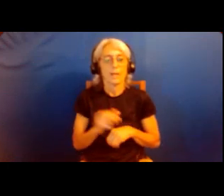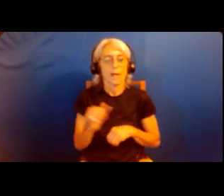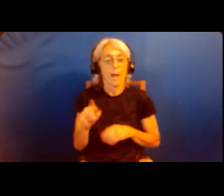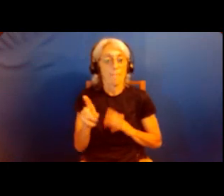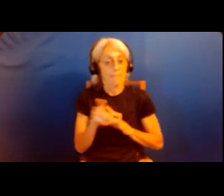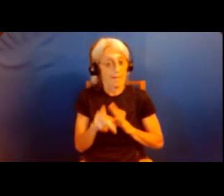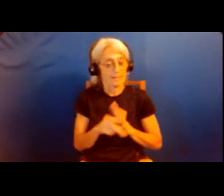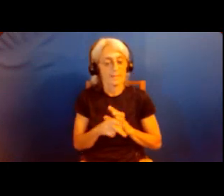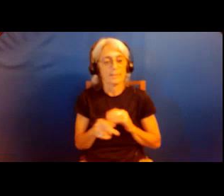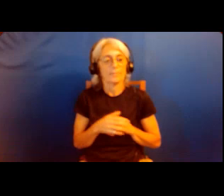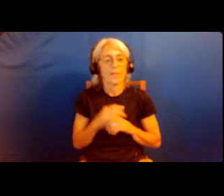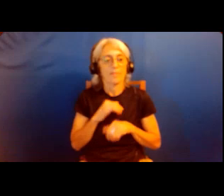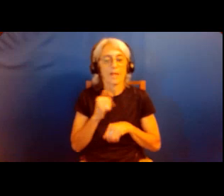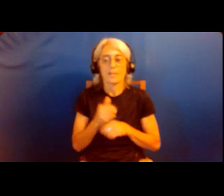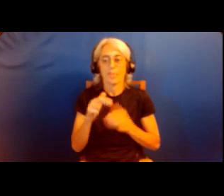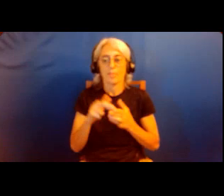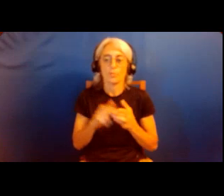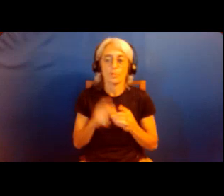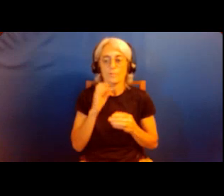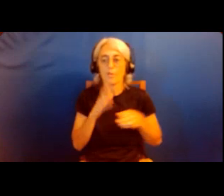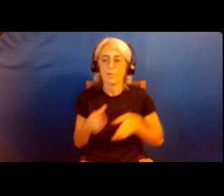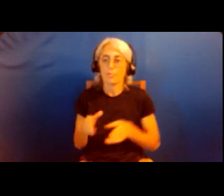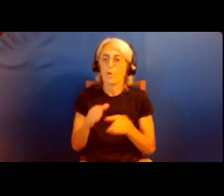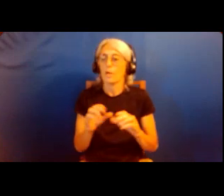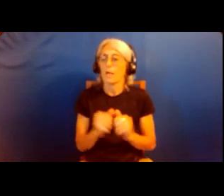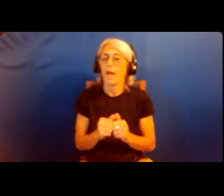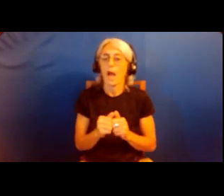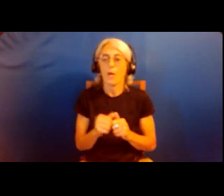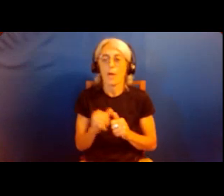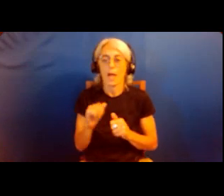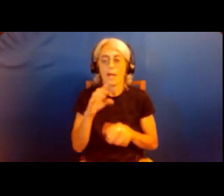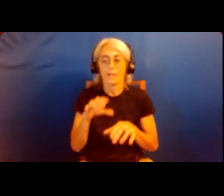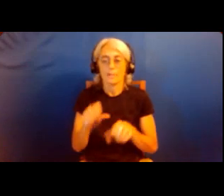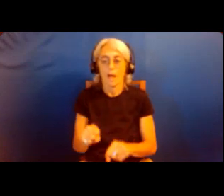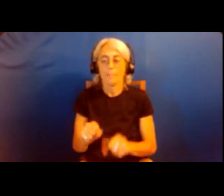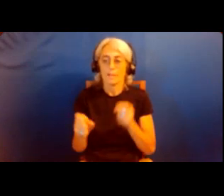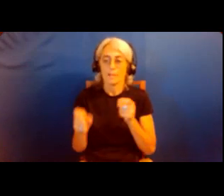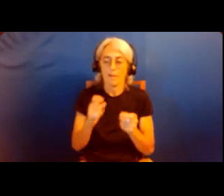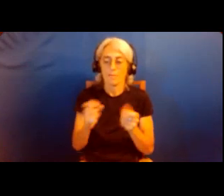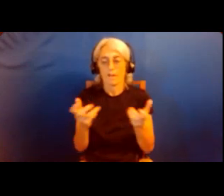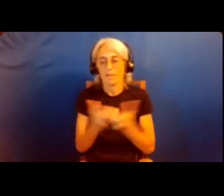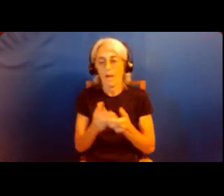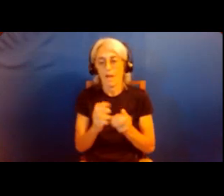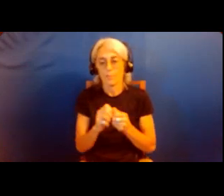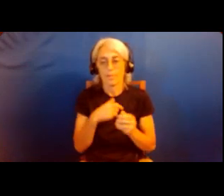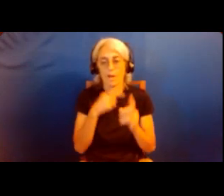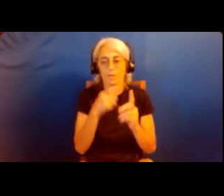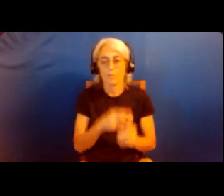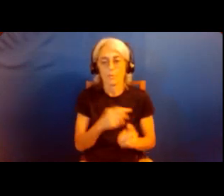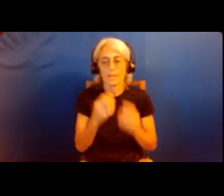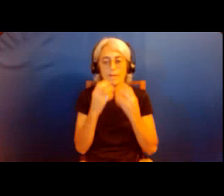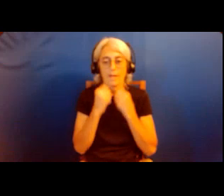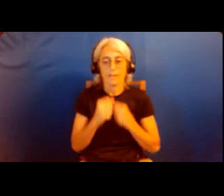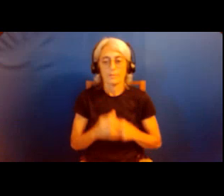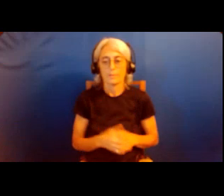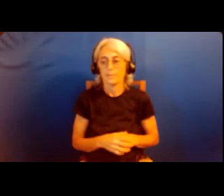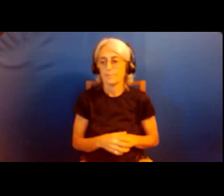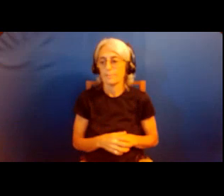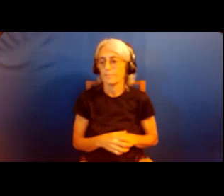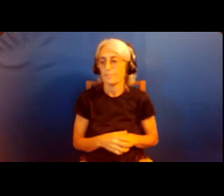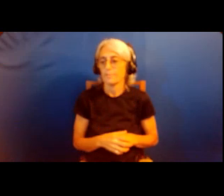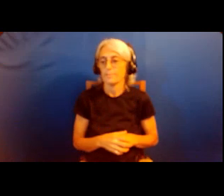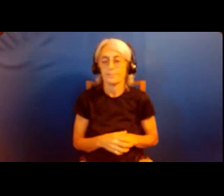set the rules for the road on how AI is adopted, governed, and aligned with our goals and values. We've established a small amount